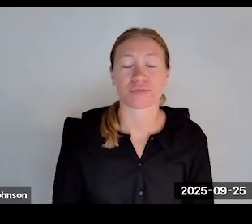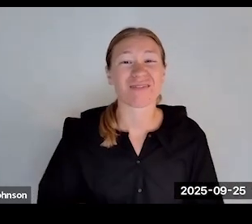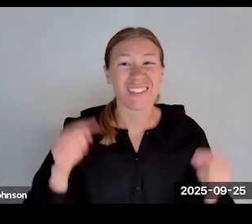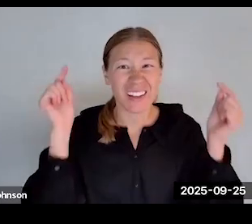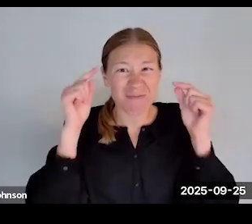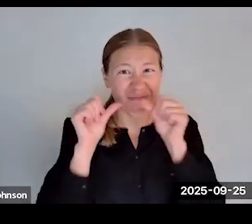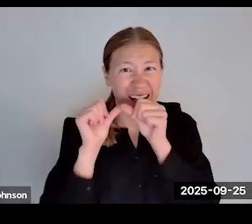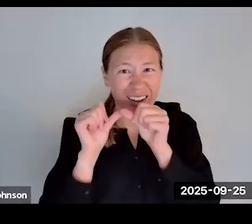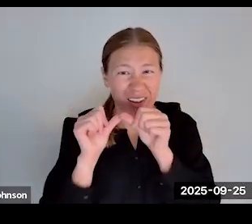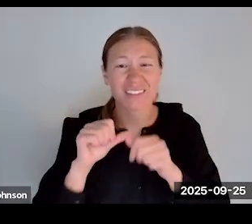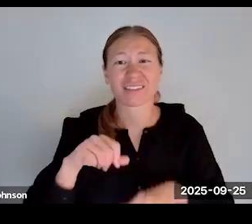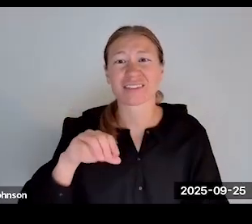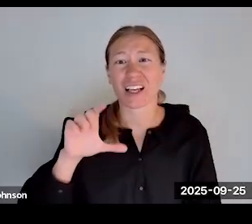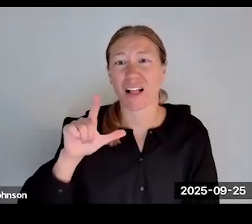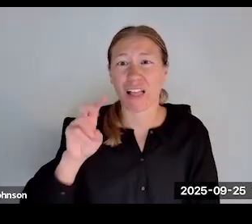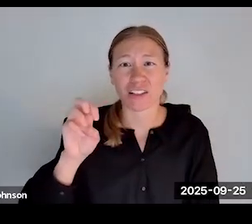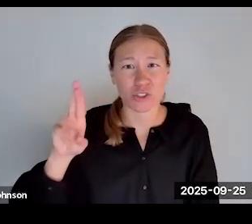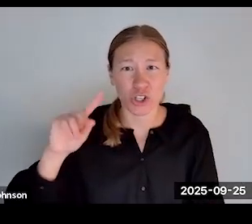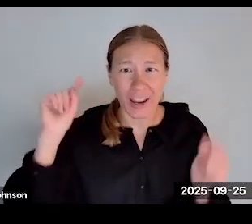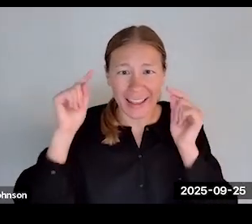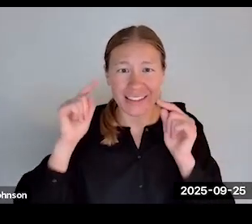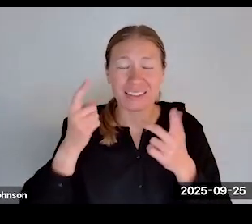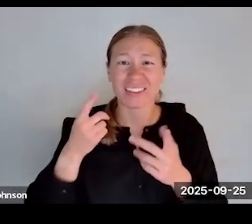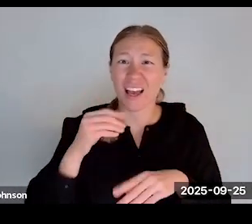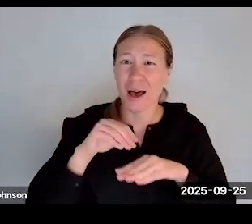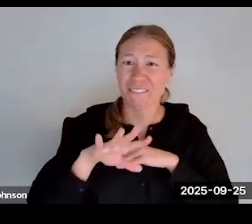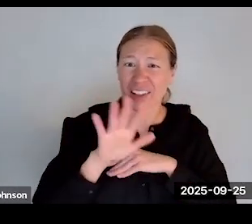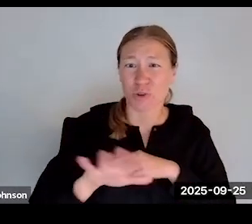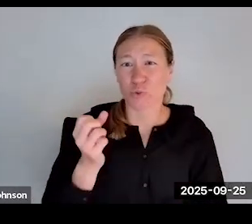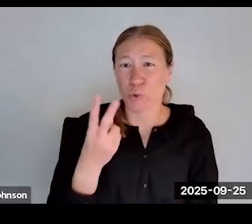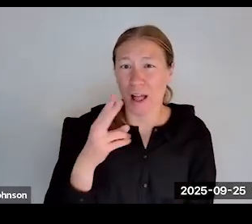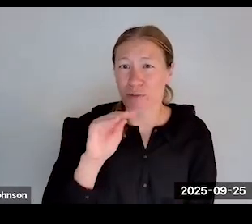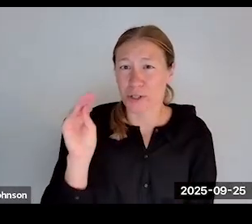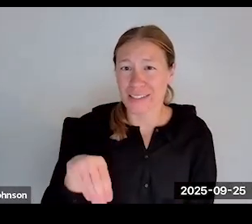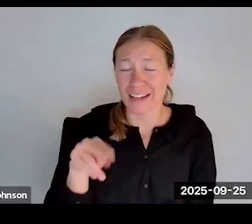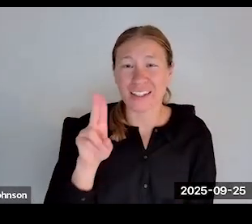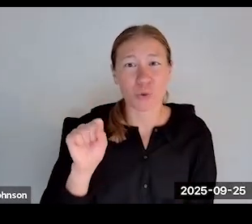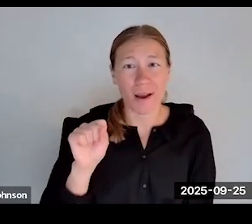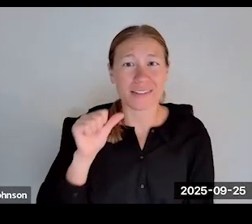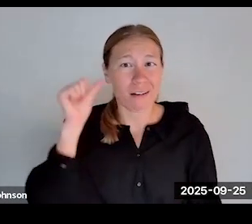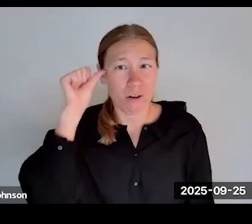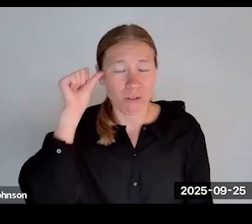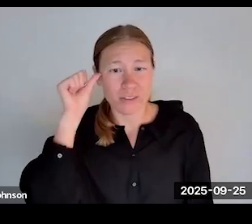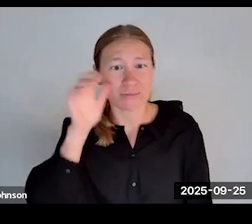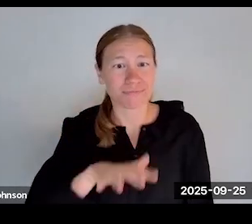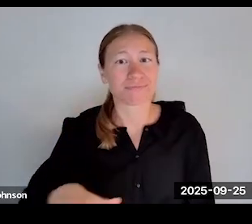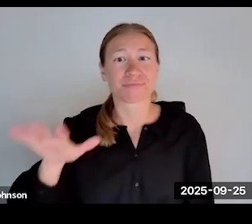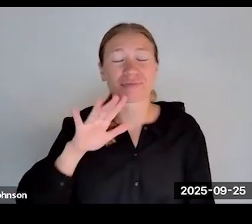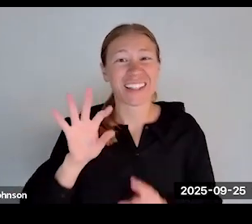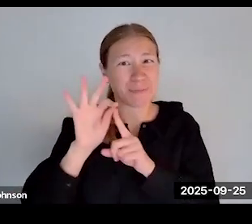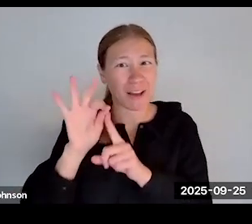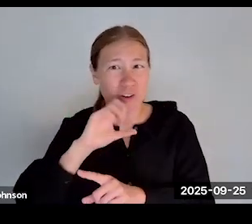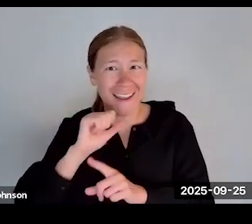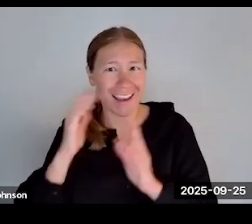Migraines and cluster headaches. Migraines impact about 12% of US adults, especially those between the ages